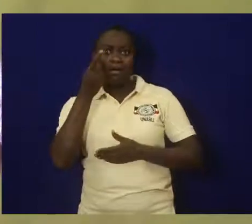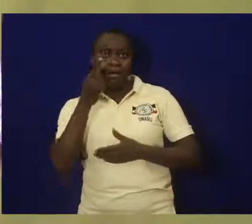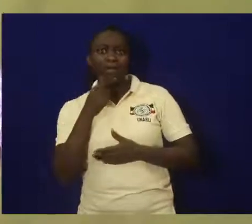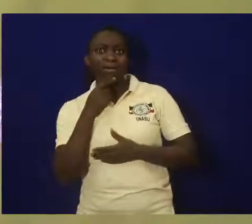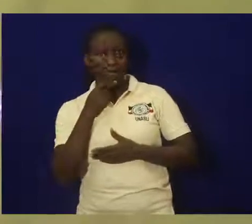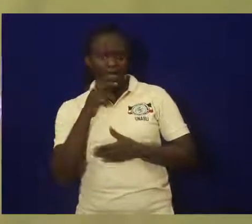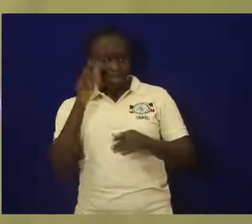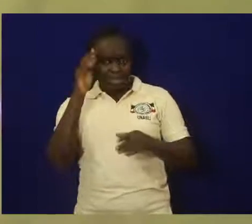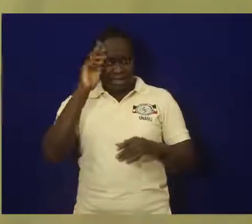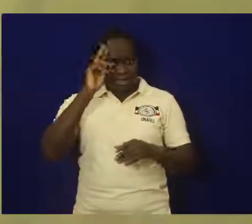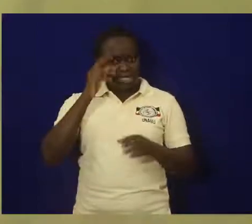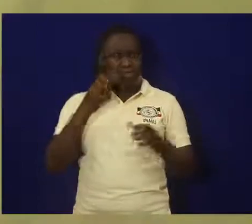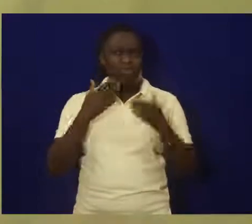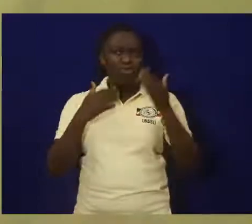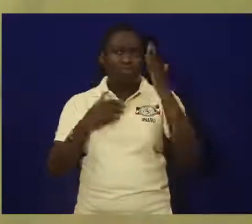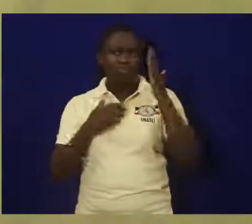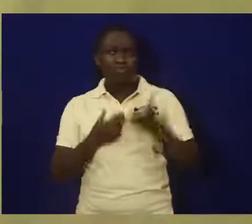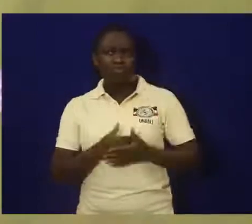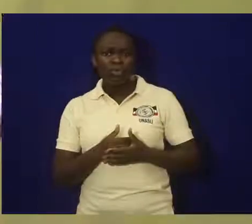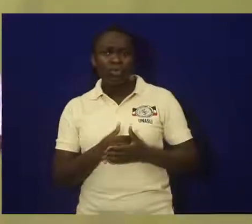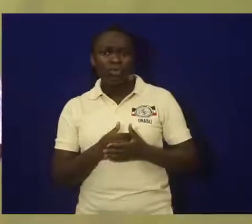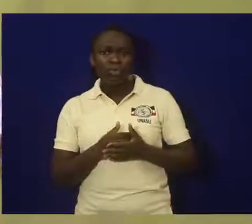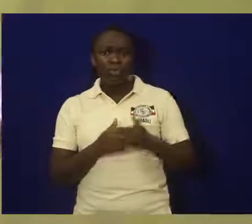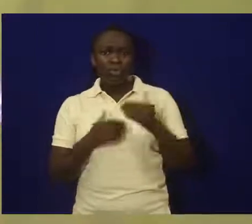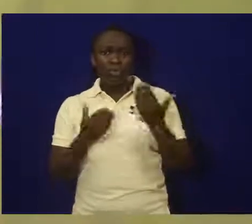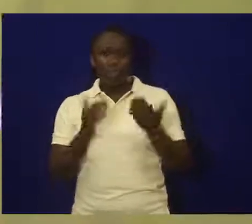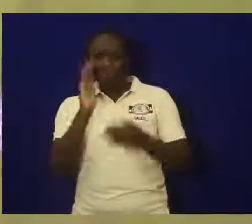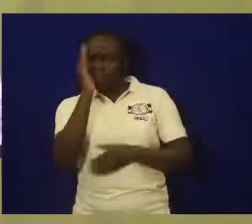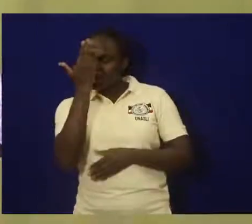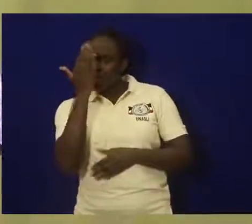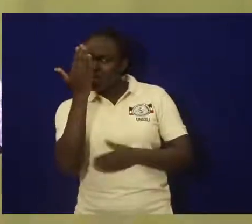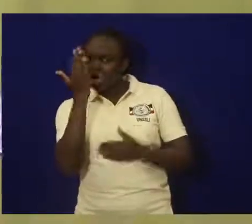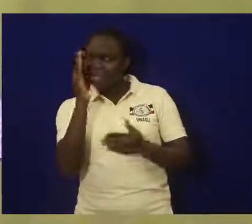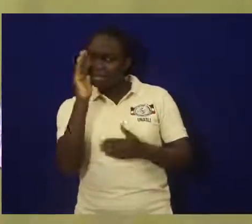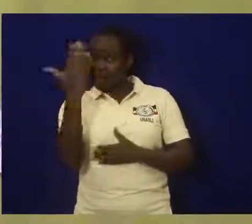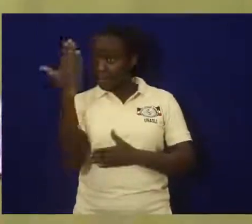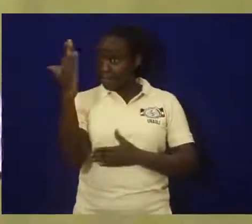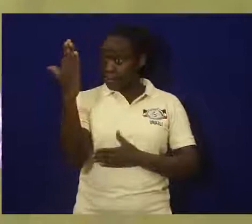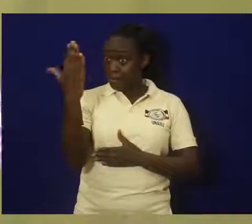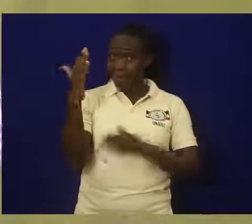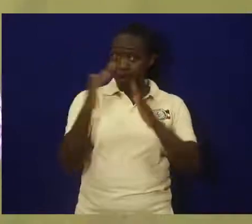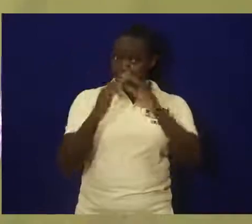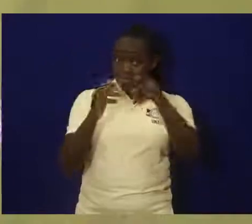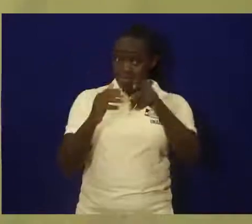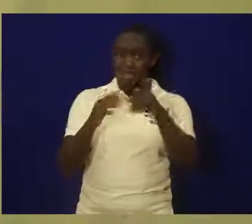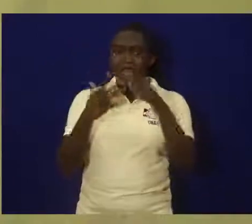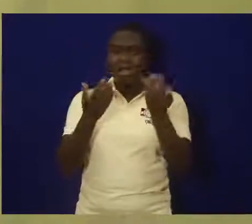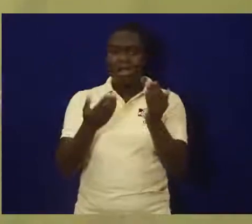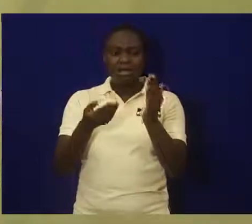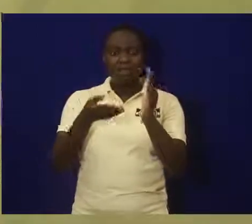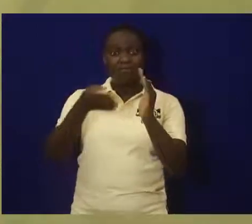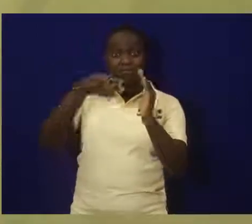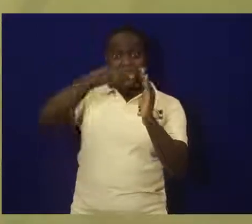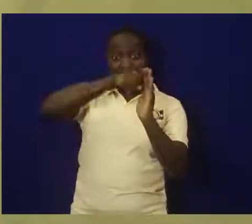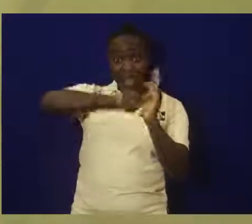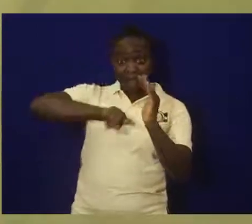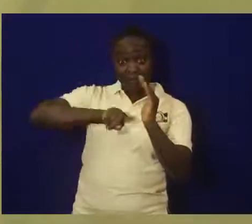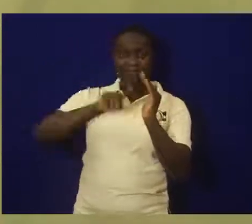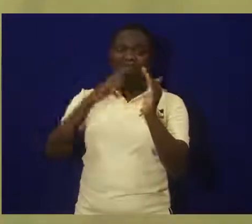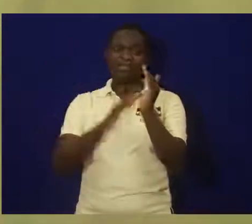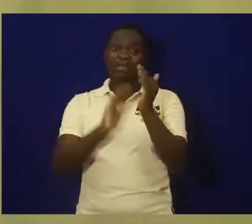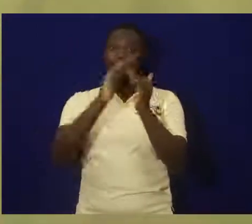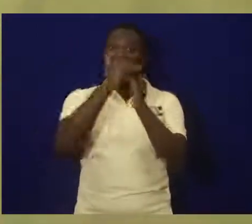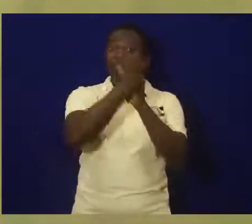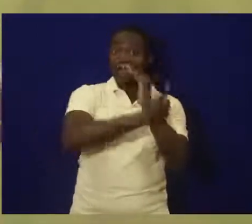understand and identify the two types of curved mirrors. We shall also identify